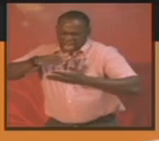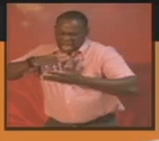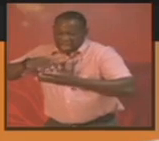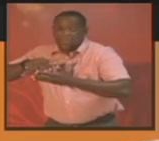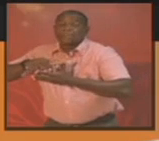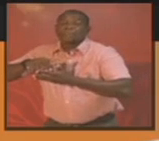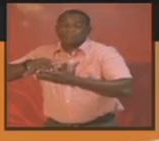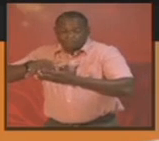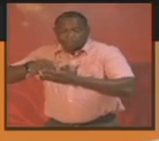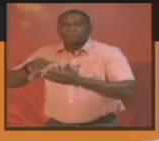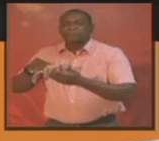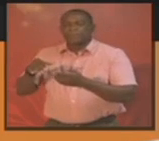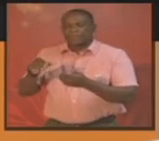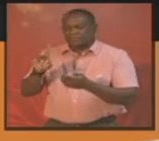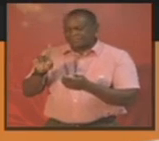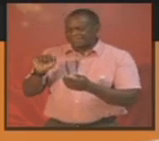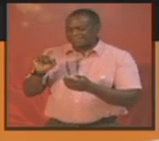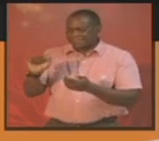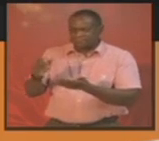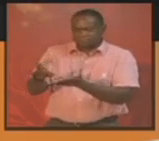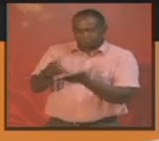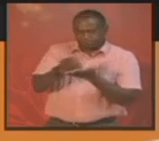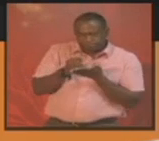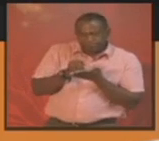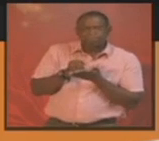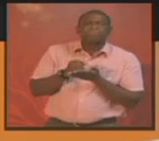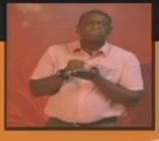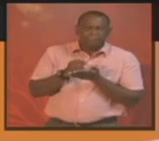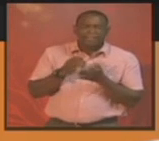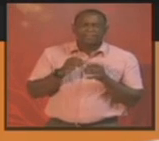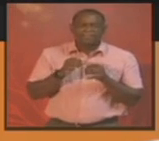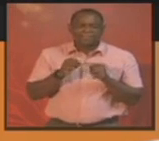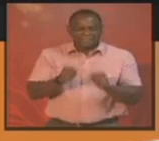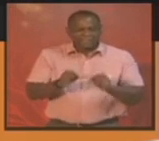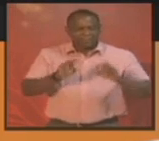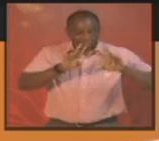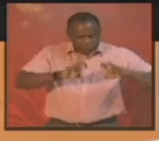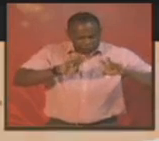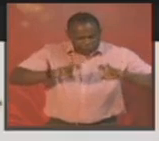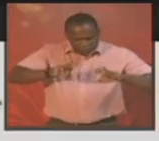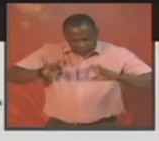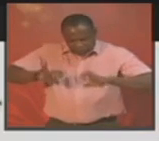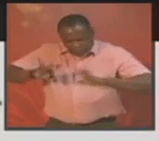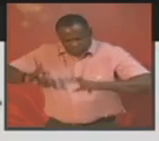the vaccine is being given out to the general public. Next slide.